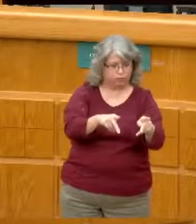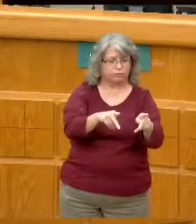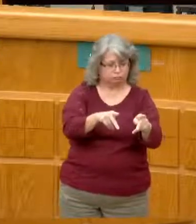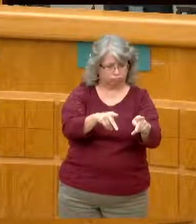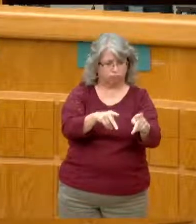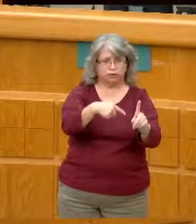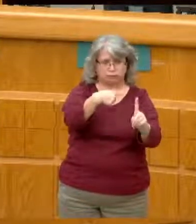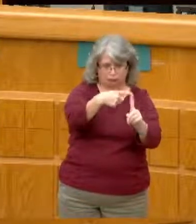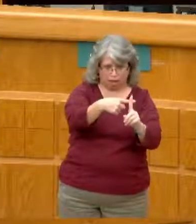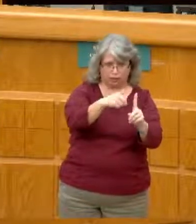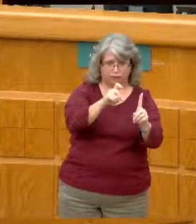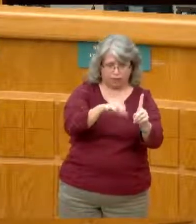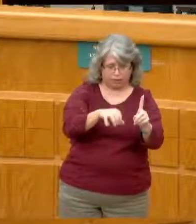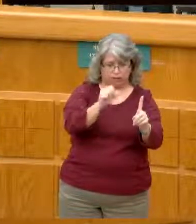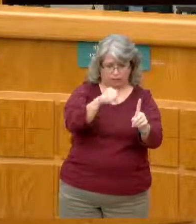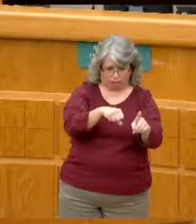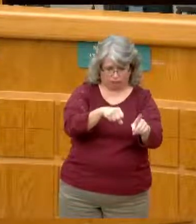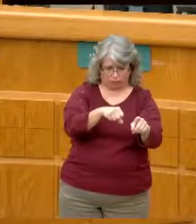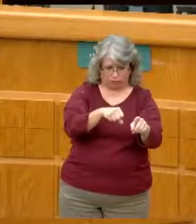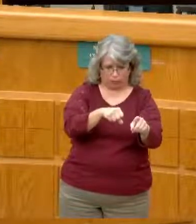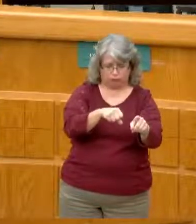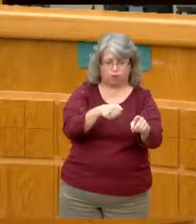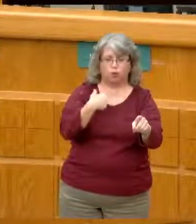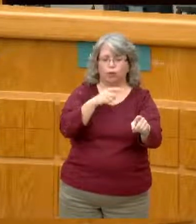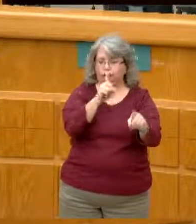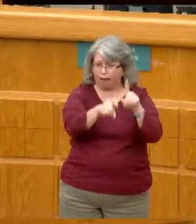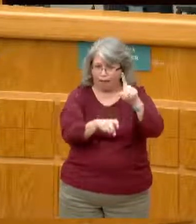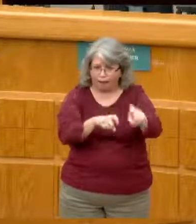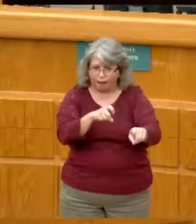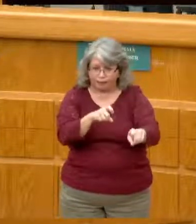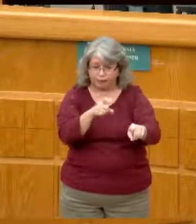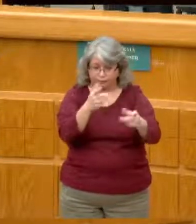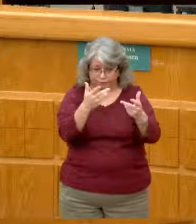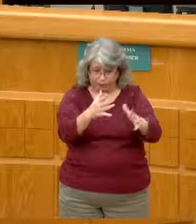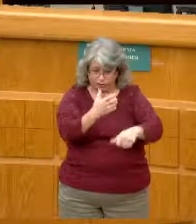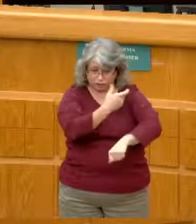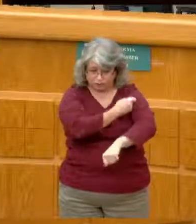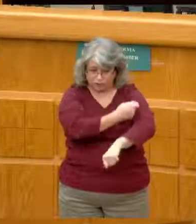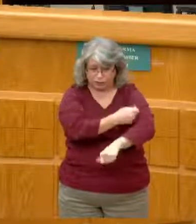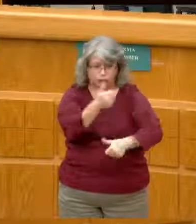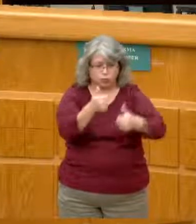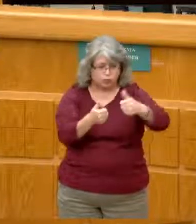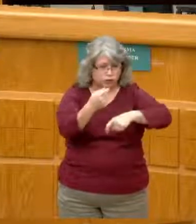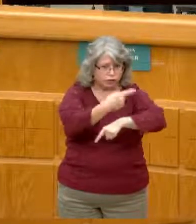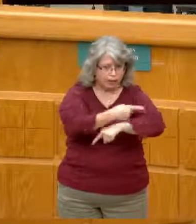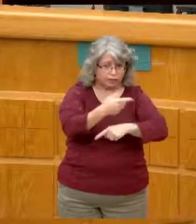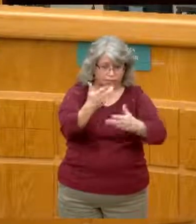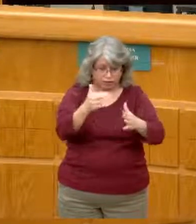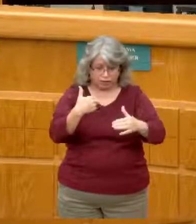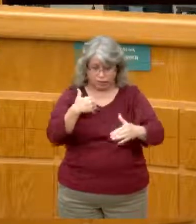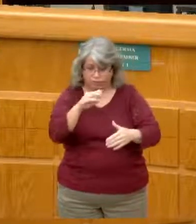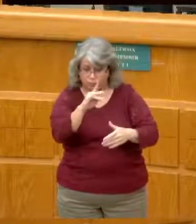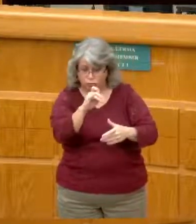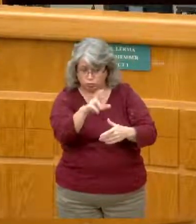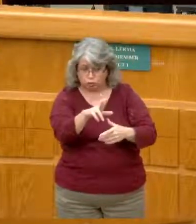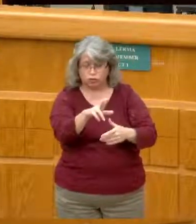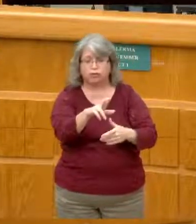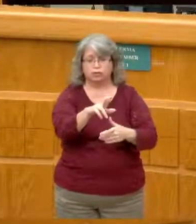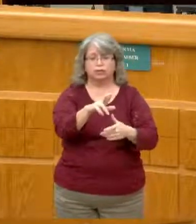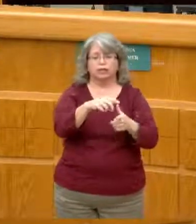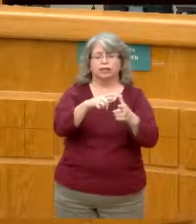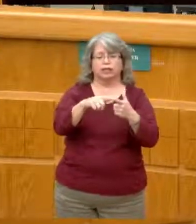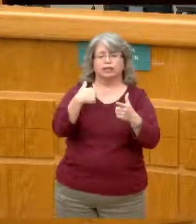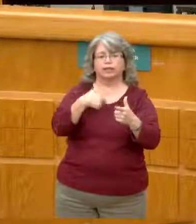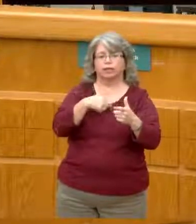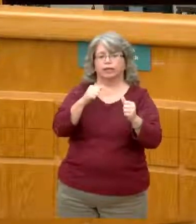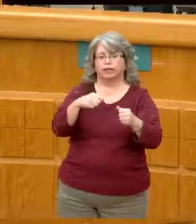We ask those important questions. Were you vaccinated? What are the dates you're vaccinated? Were you boosted? So now we can tell you, hey, this was truly a vaccinated case